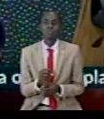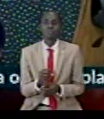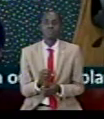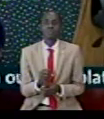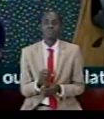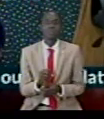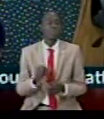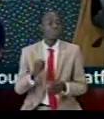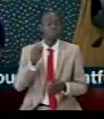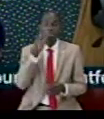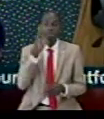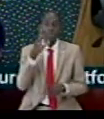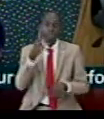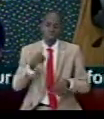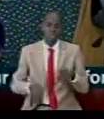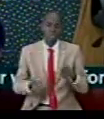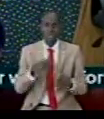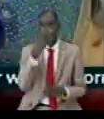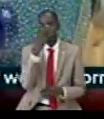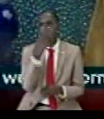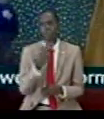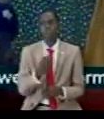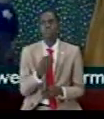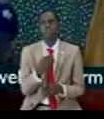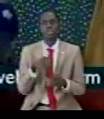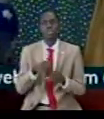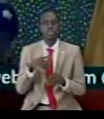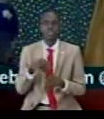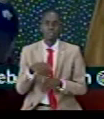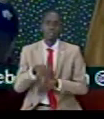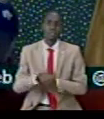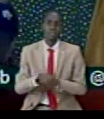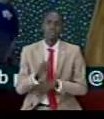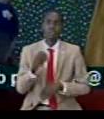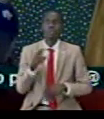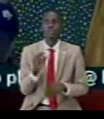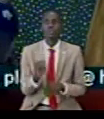can't sleep. So during the